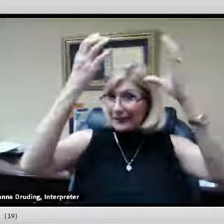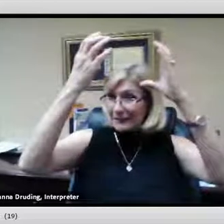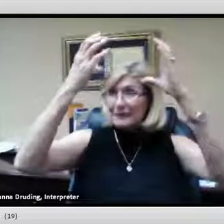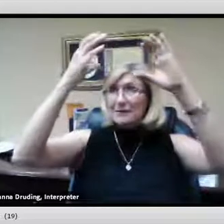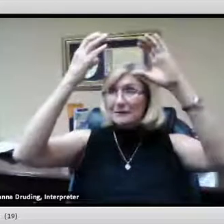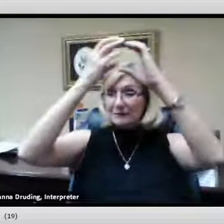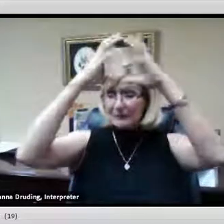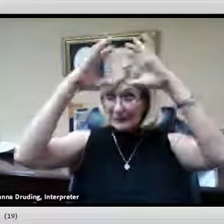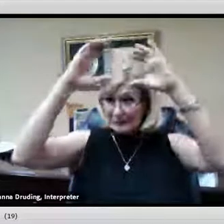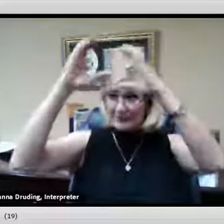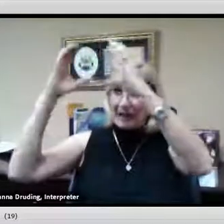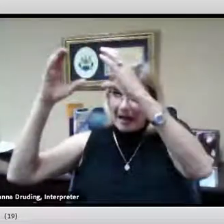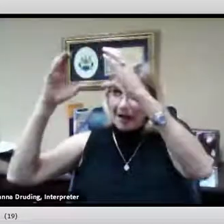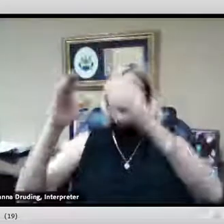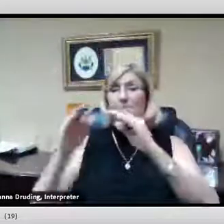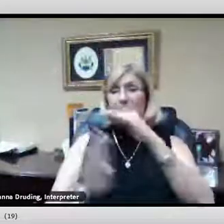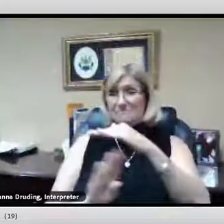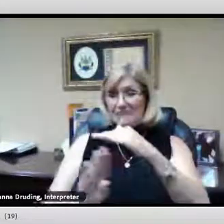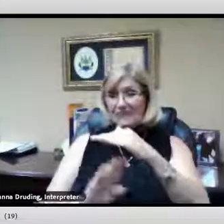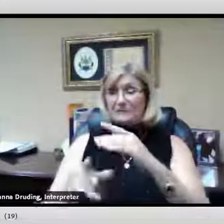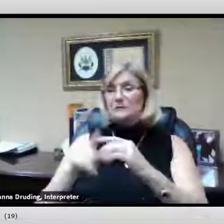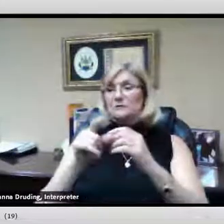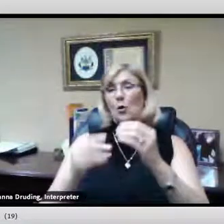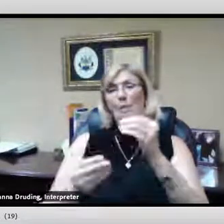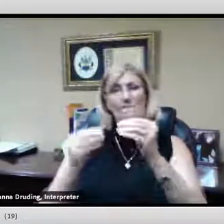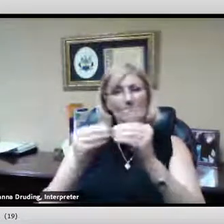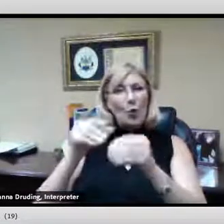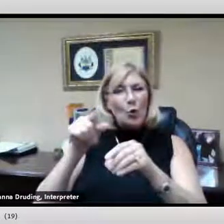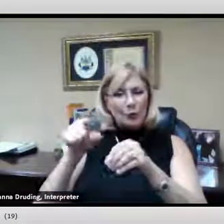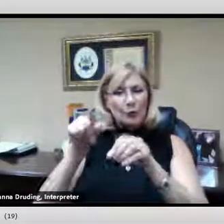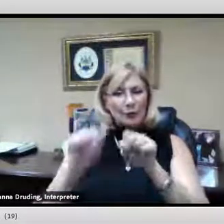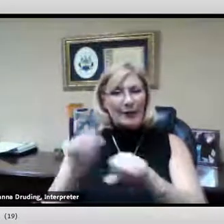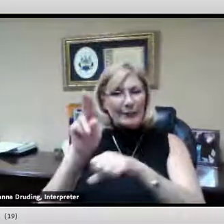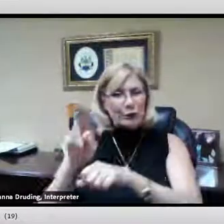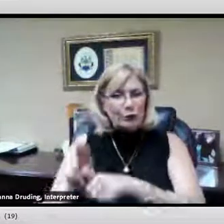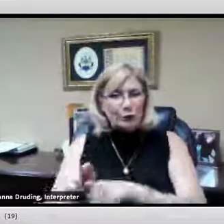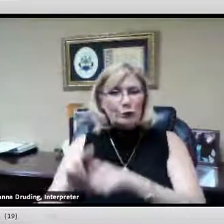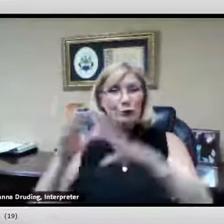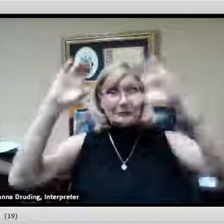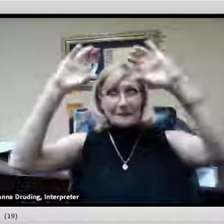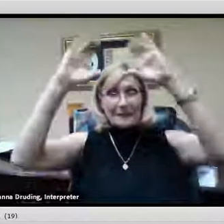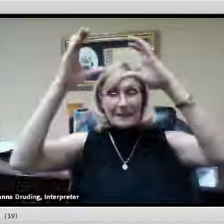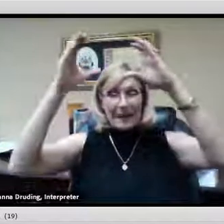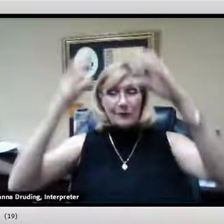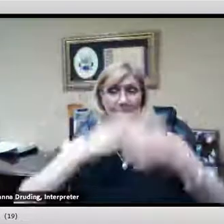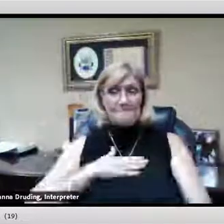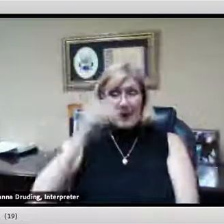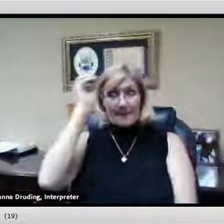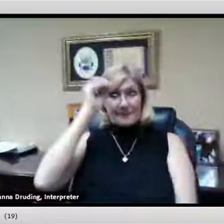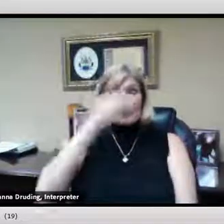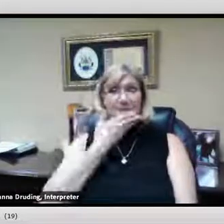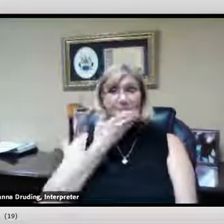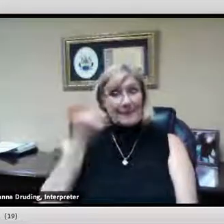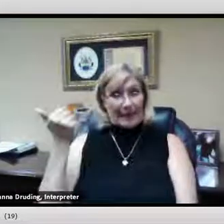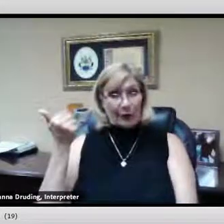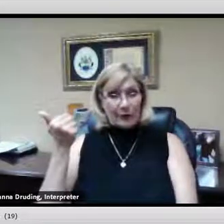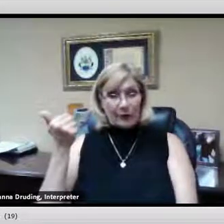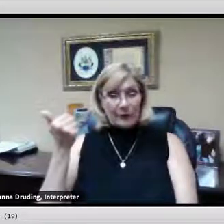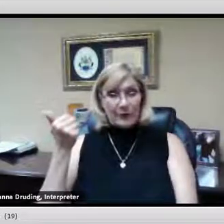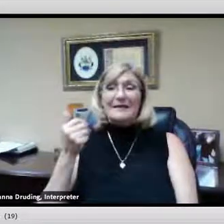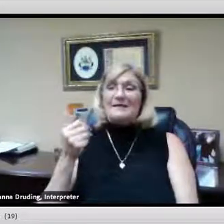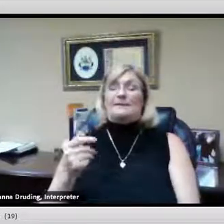services is so helpful. The more you can use the cloud, in my opinion, the better, especially if you're